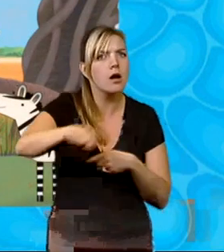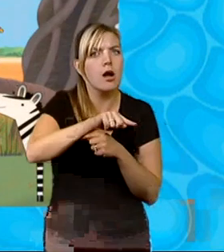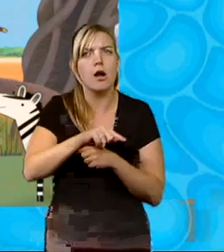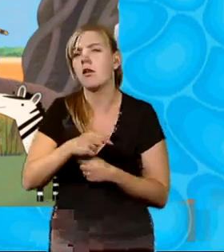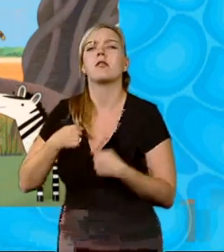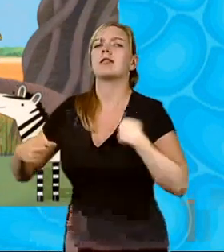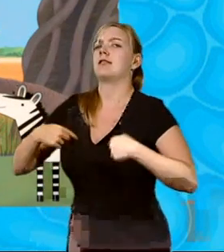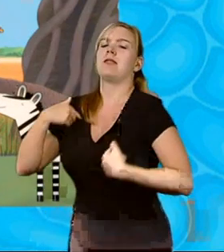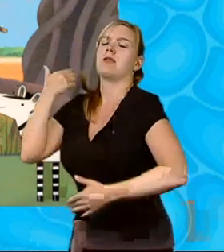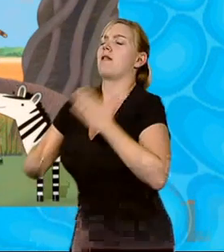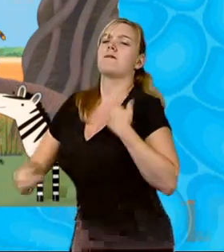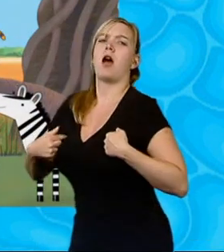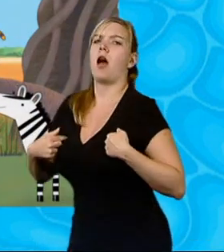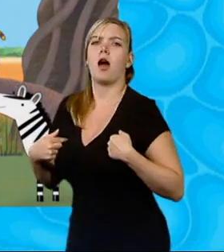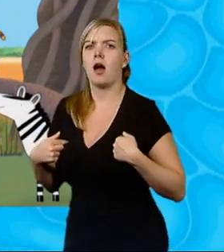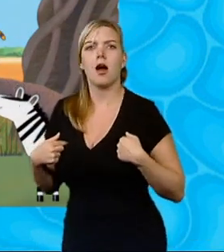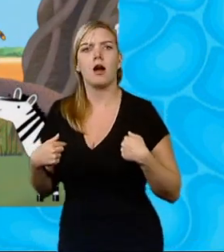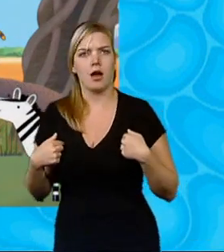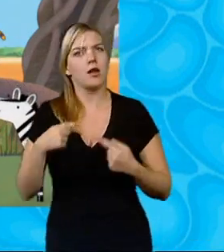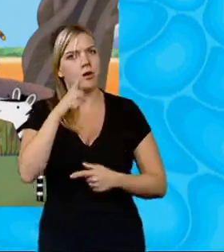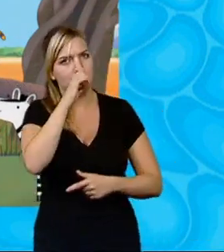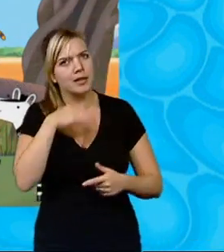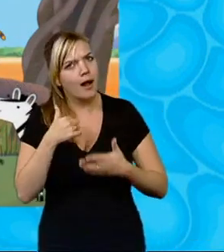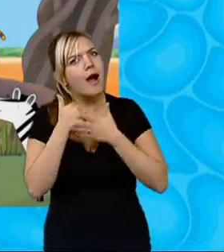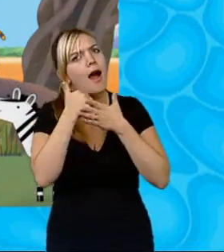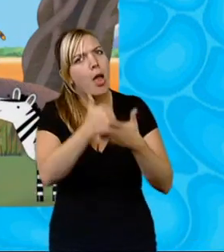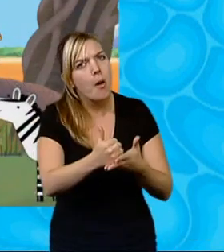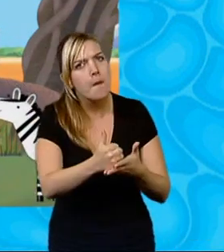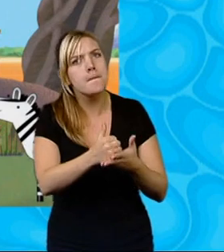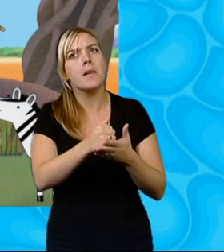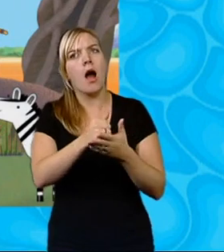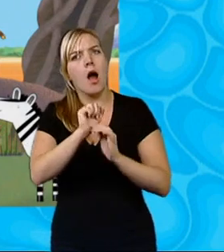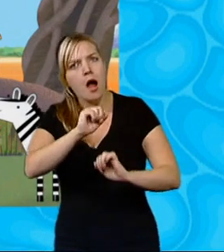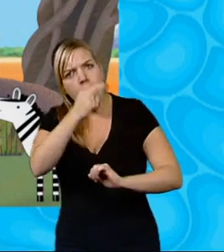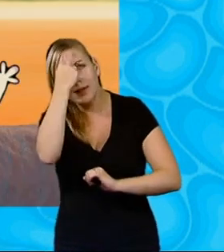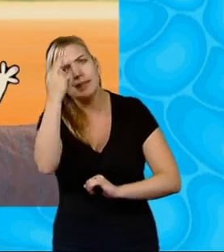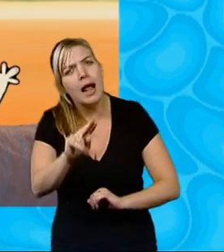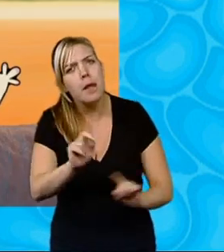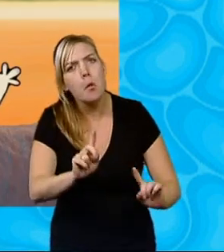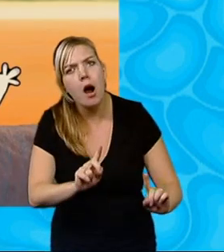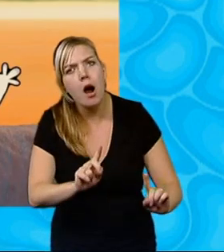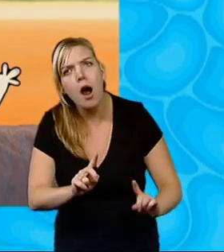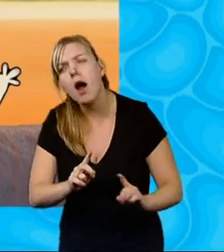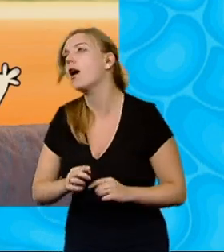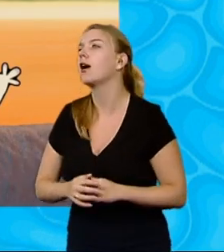cheetahs. I think we can help. But first things first, what are your names?